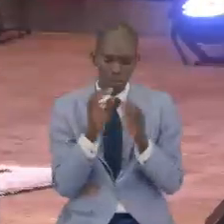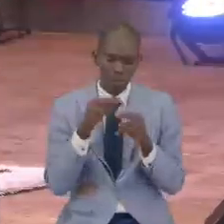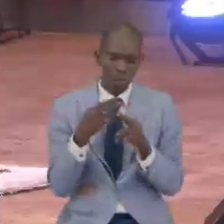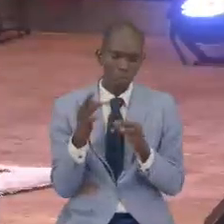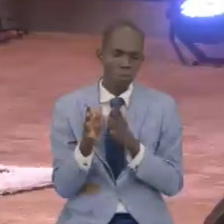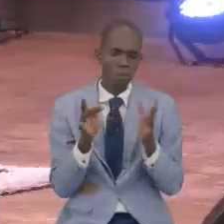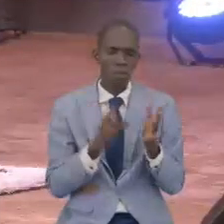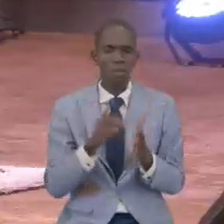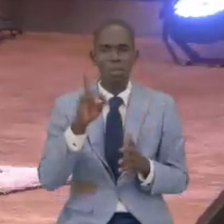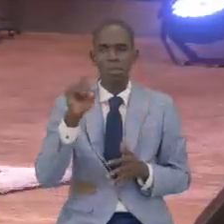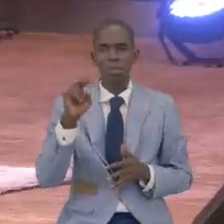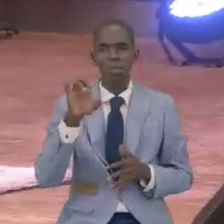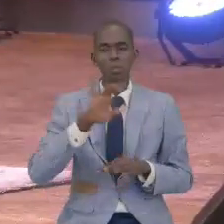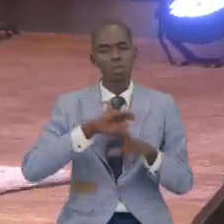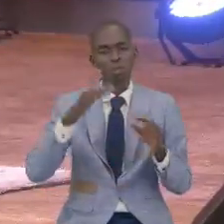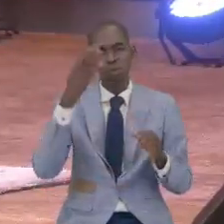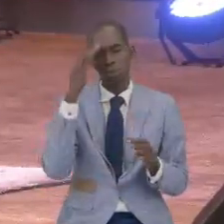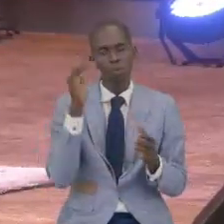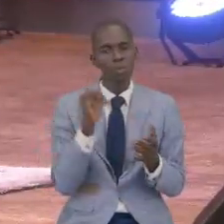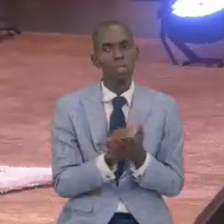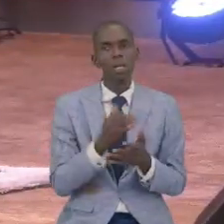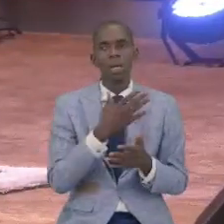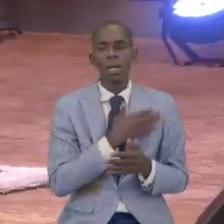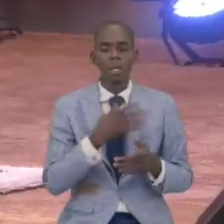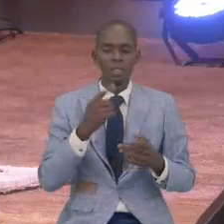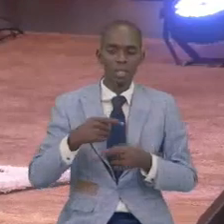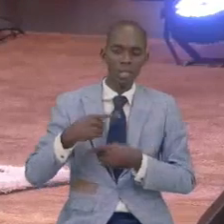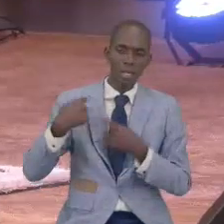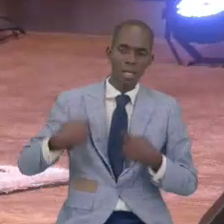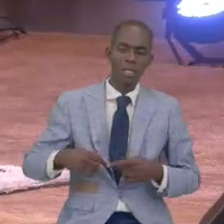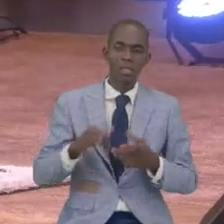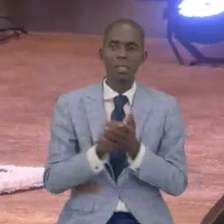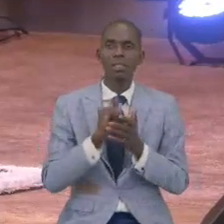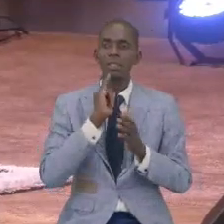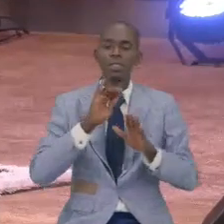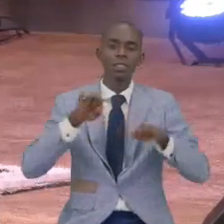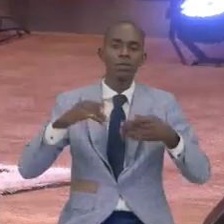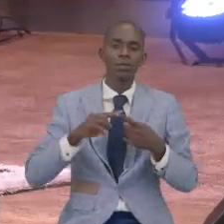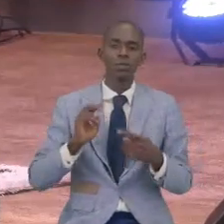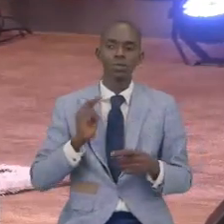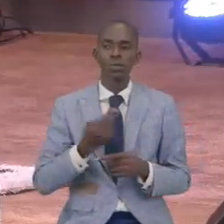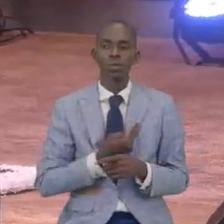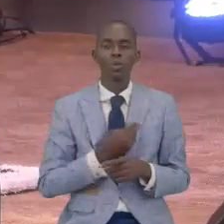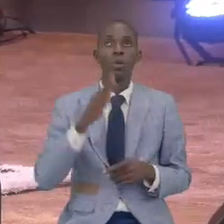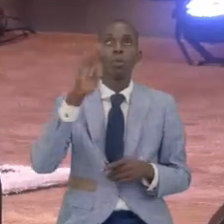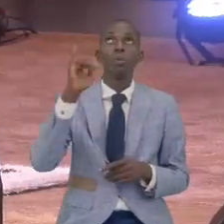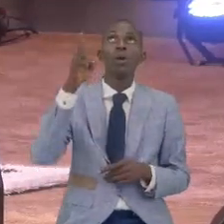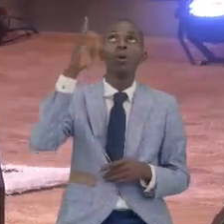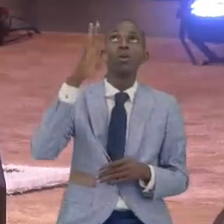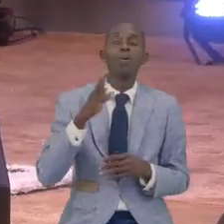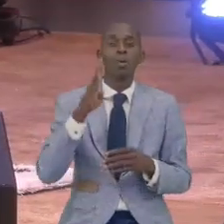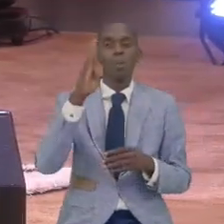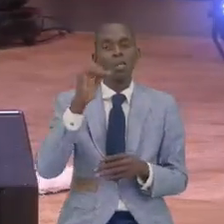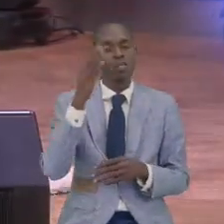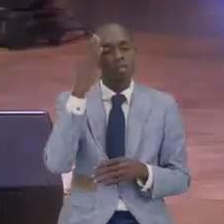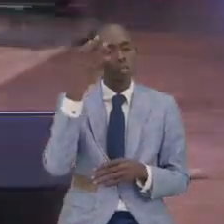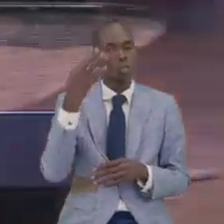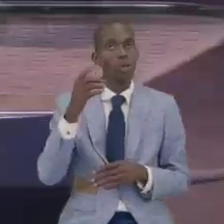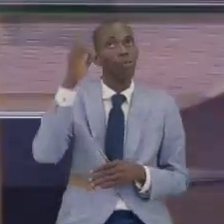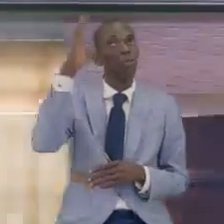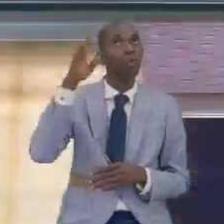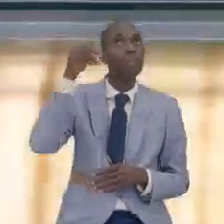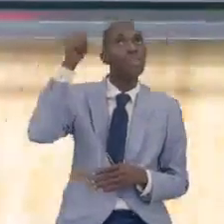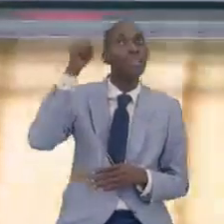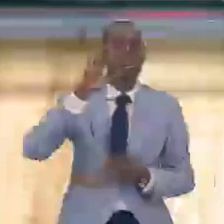have the heart that is given to us from God by the knowledge of the Lord himself, and to grant us